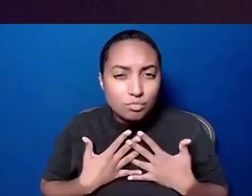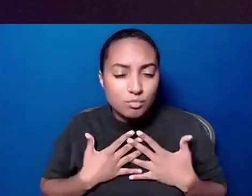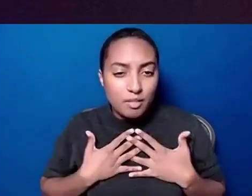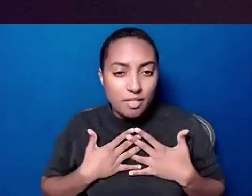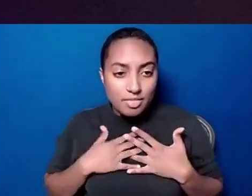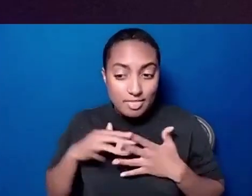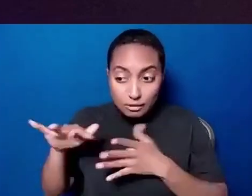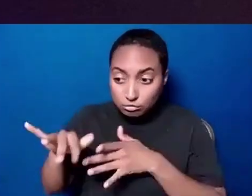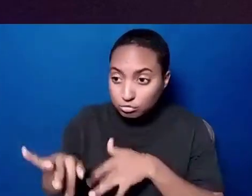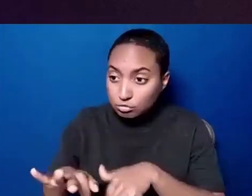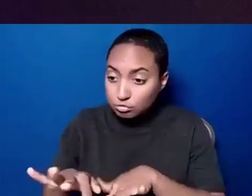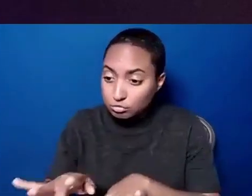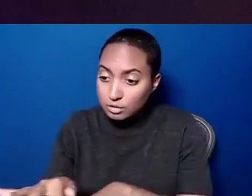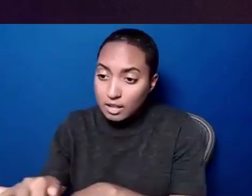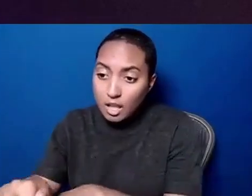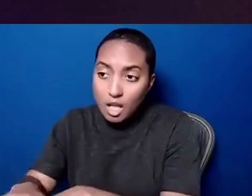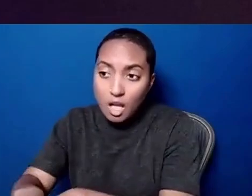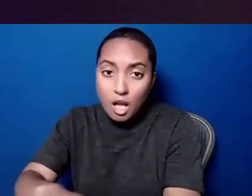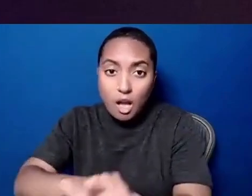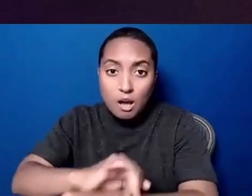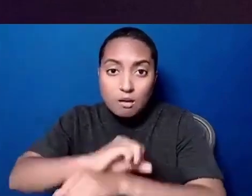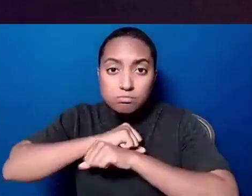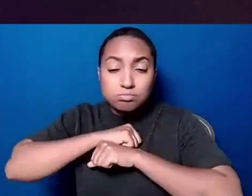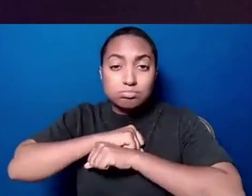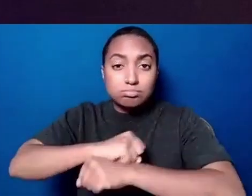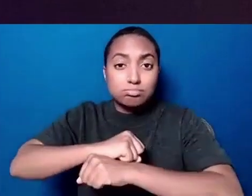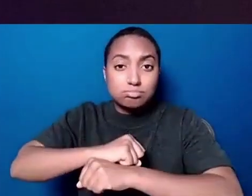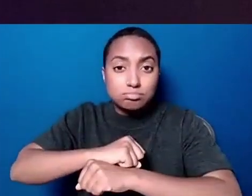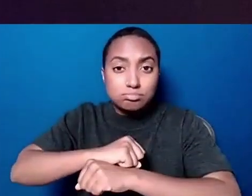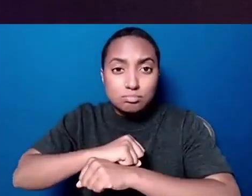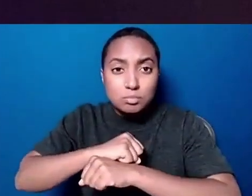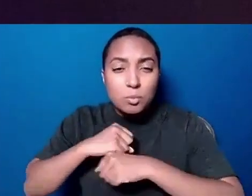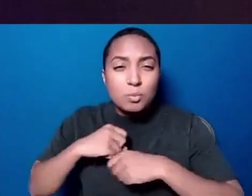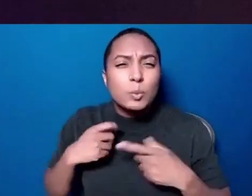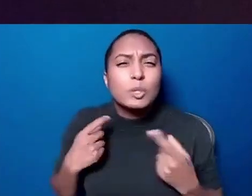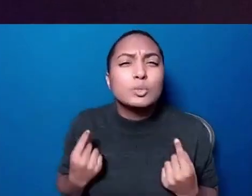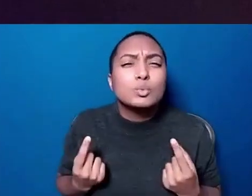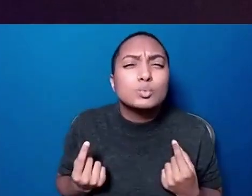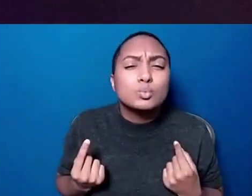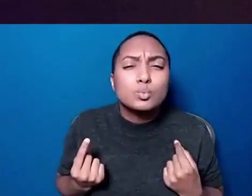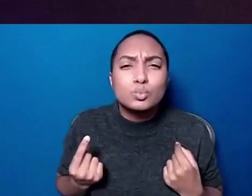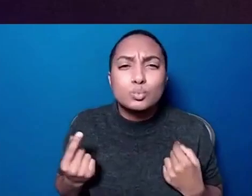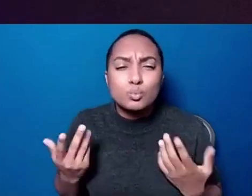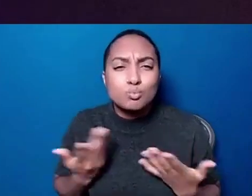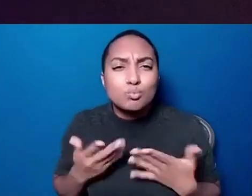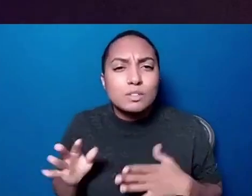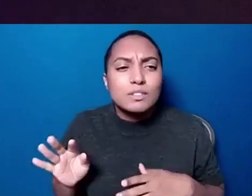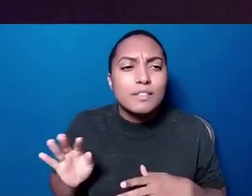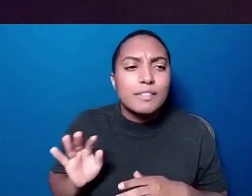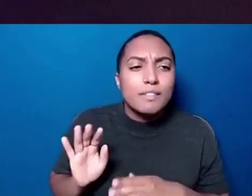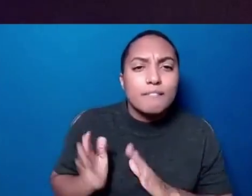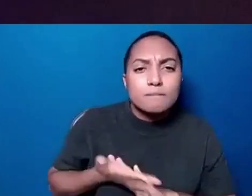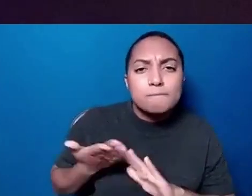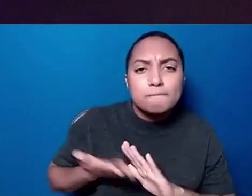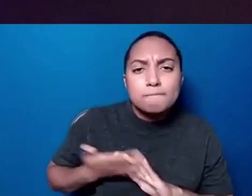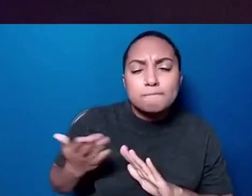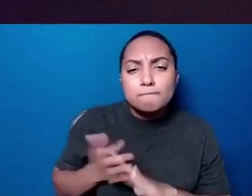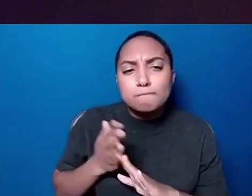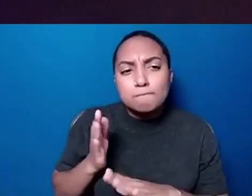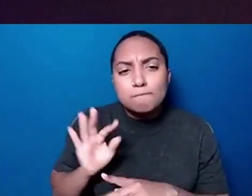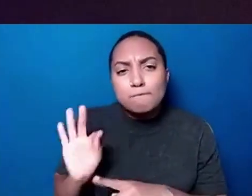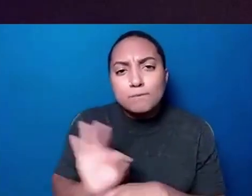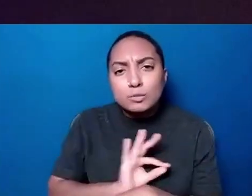from chafing against the ribs? Like, what does it do? What is its function? Imagine it.